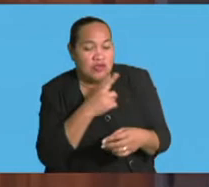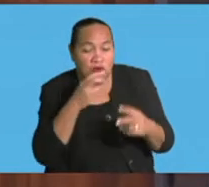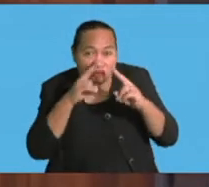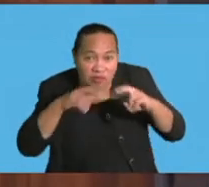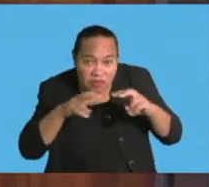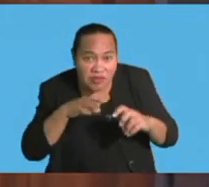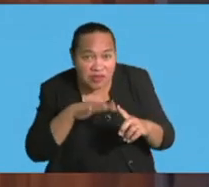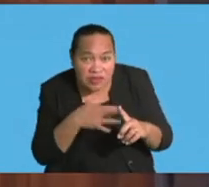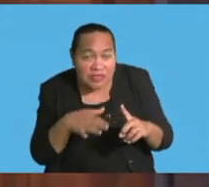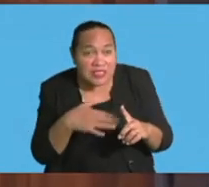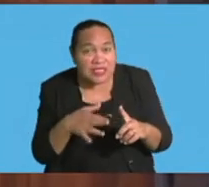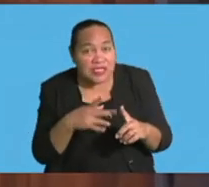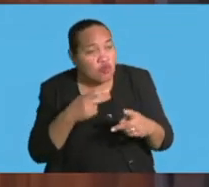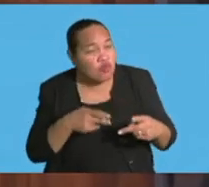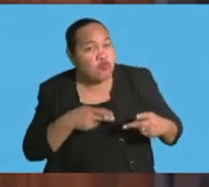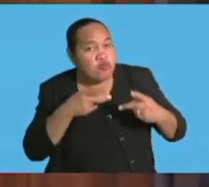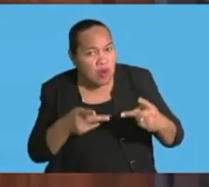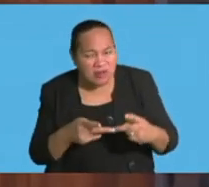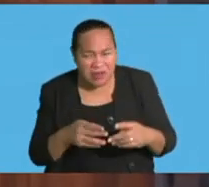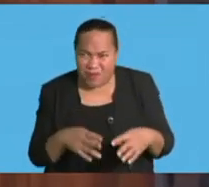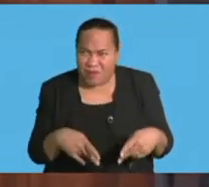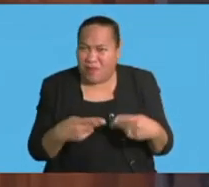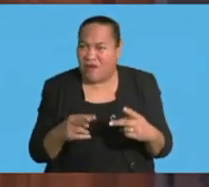Oppose for the sake of opposing, Mr. Speaker?